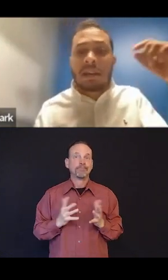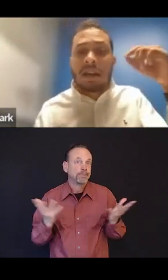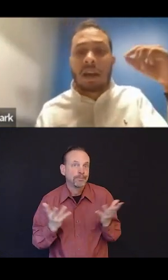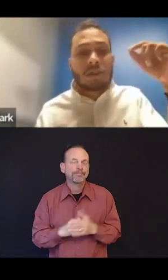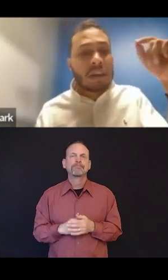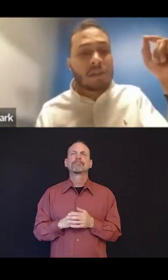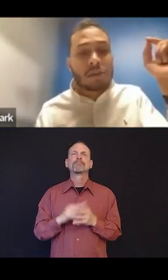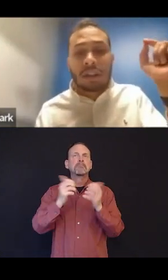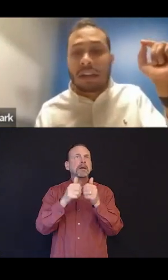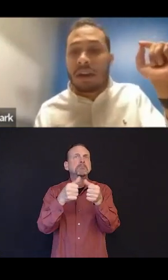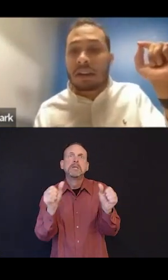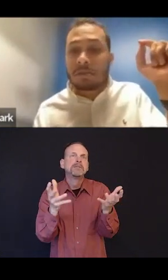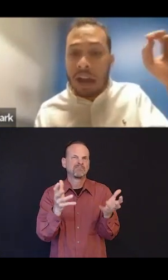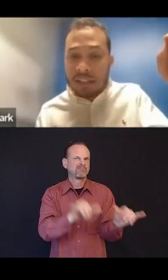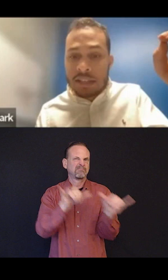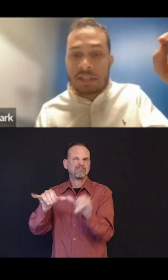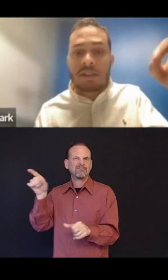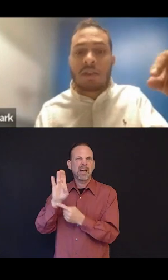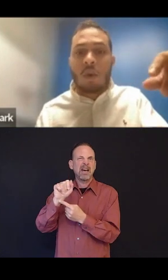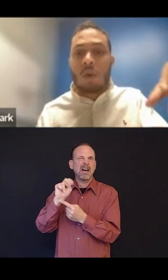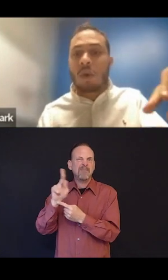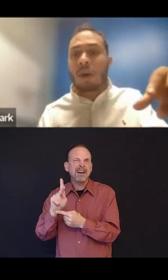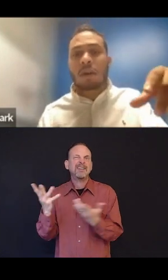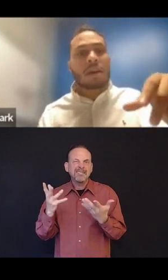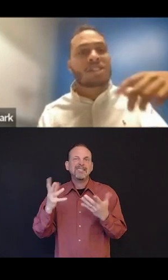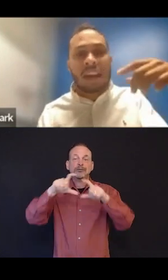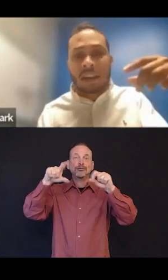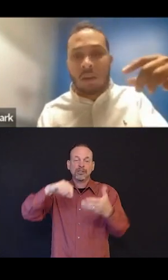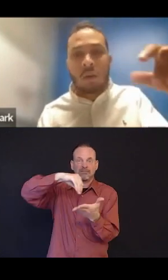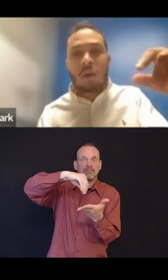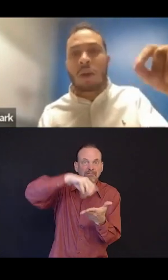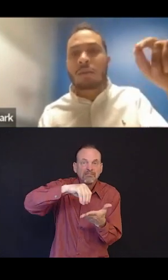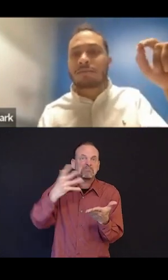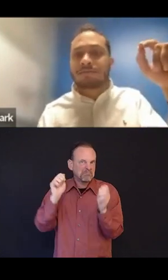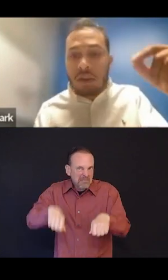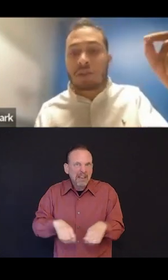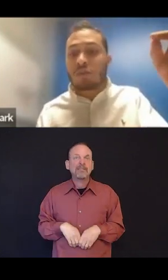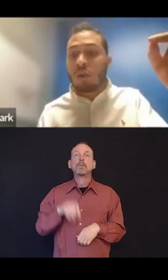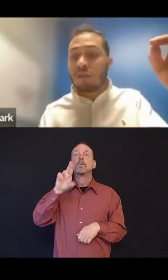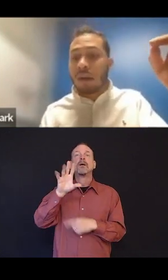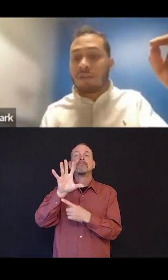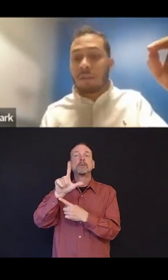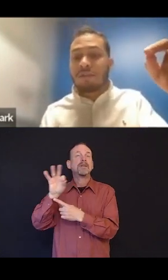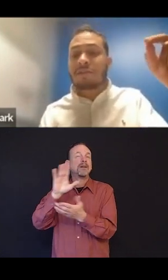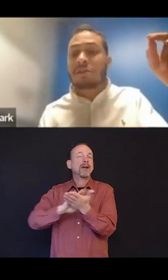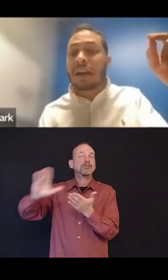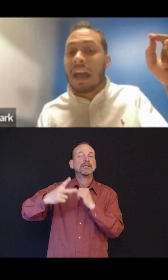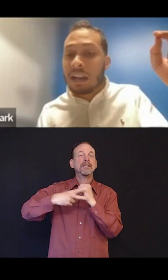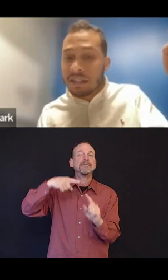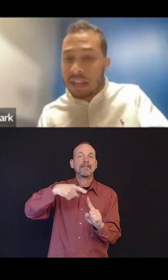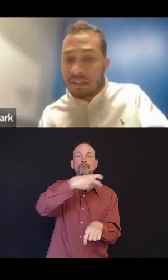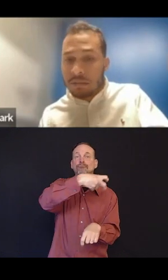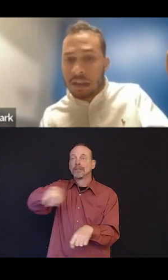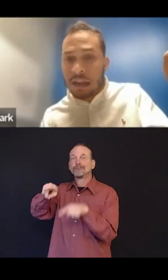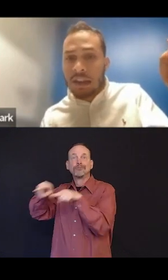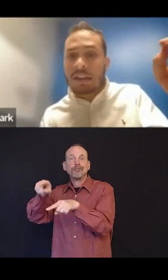in. You can either do an electronic deposit or a check, or you can also roll over money from a 529